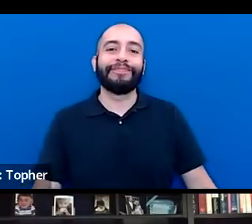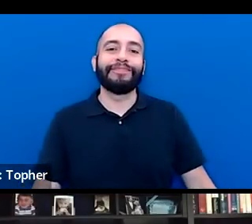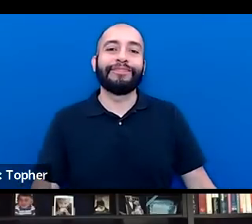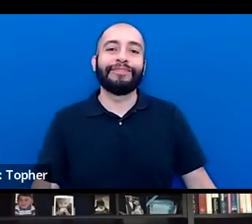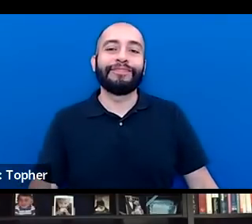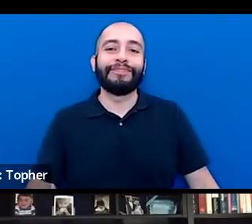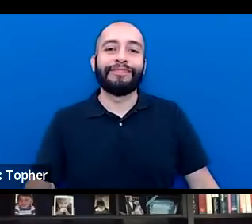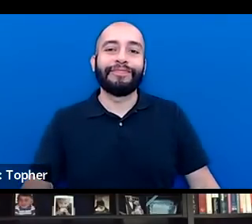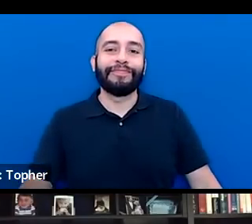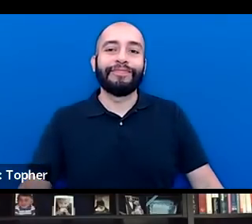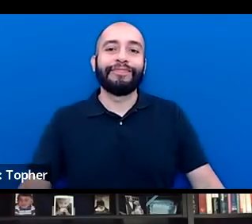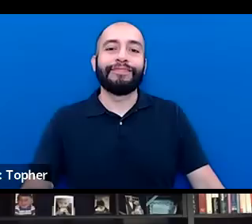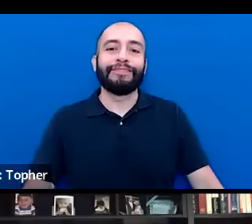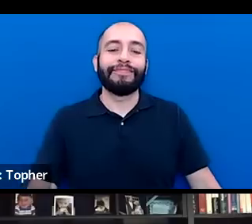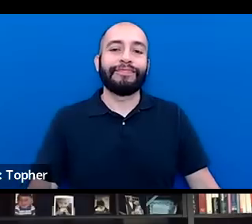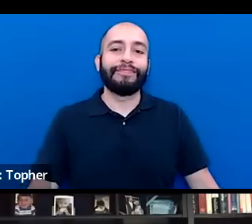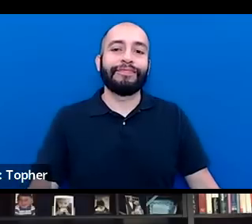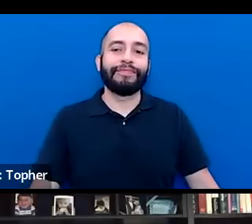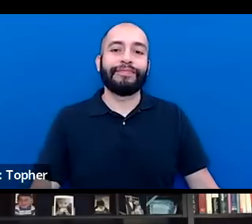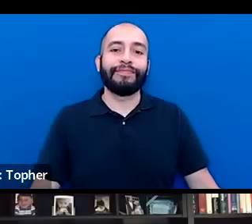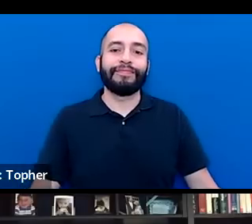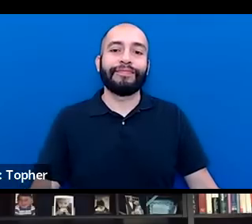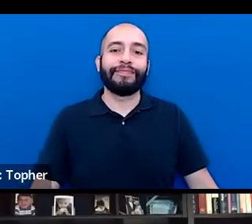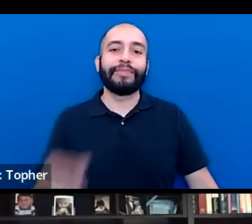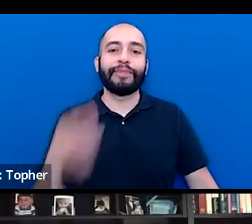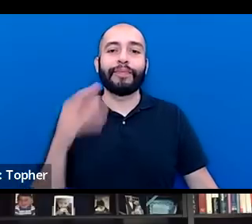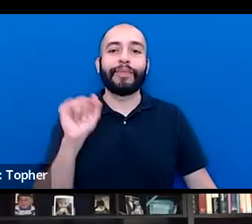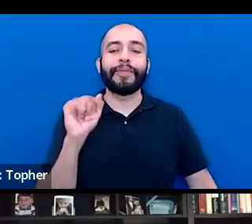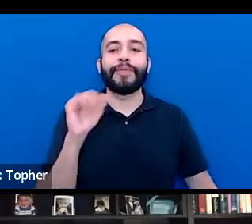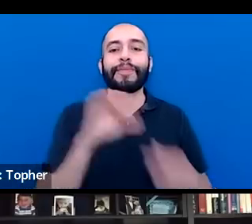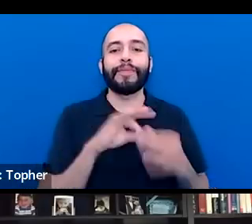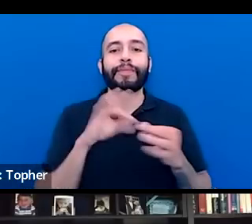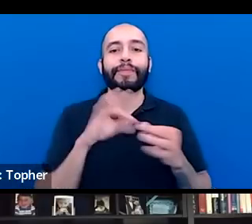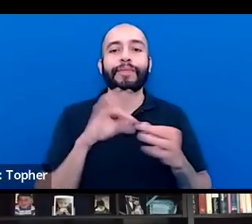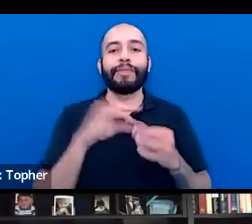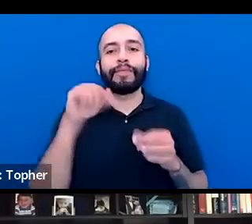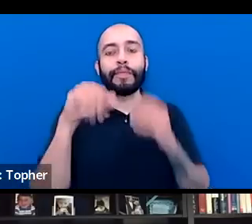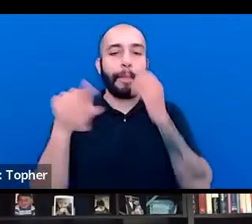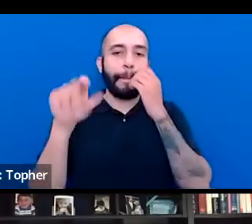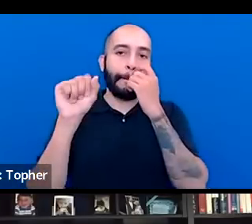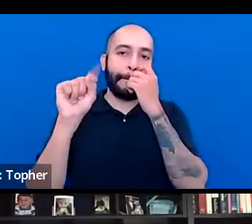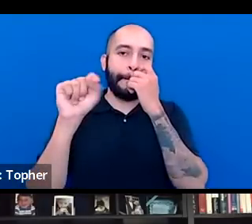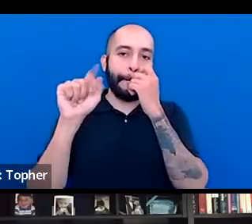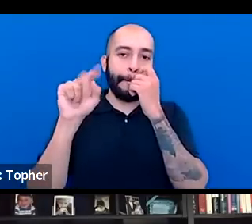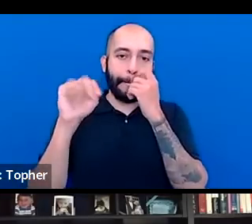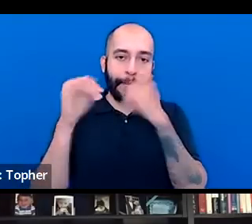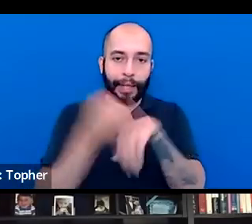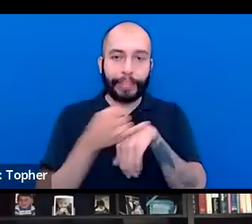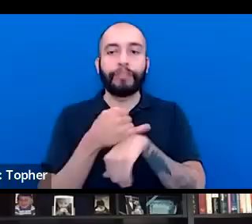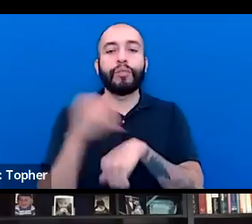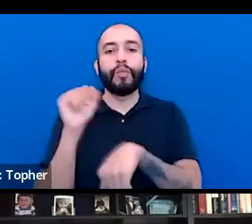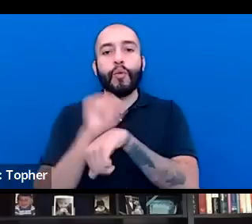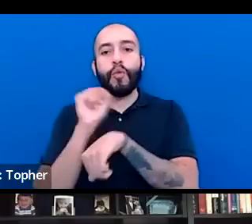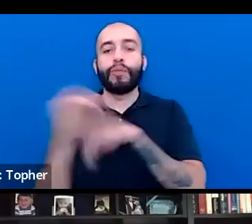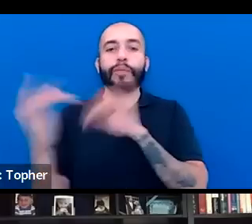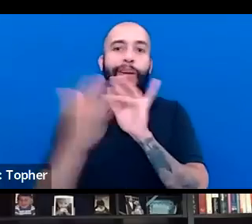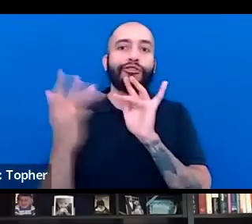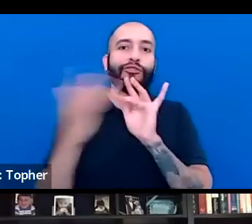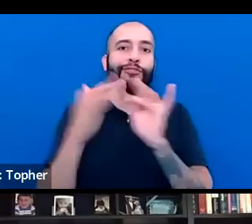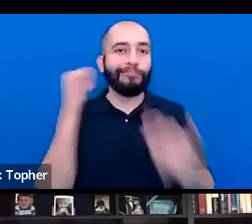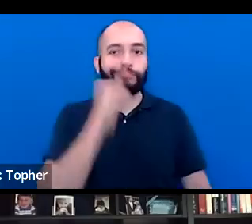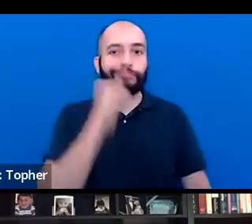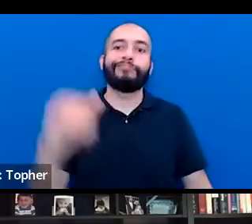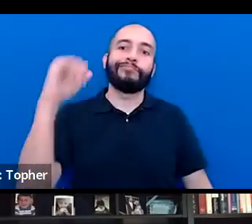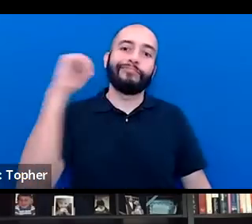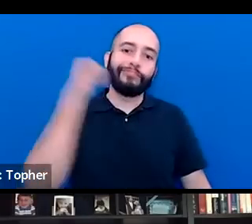reach out every single day, whether it's my social media direct messages or the ALU social media